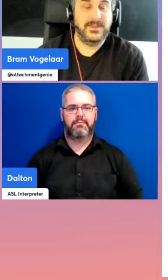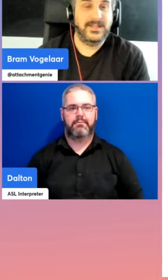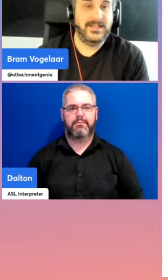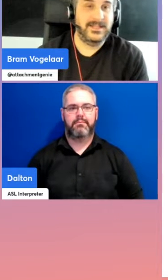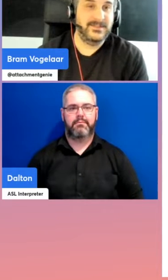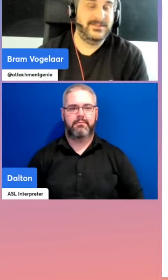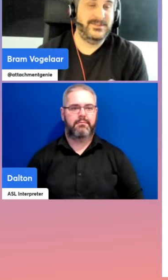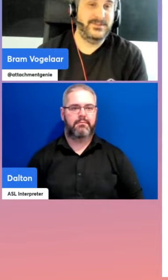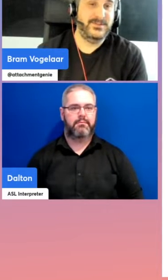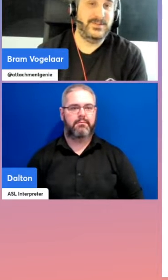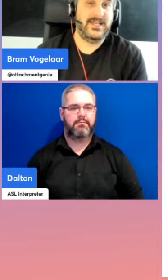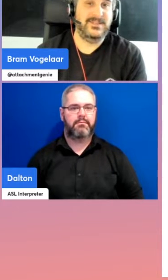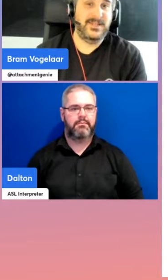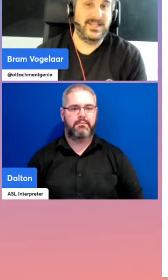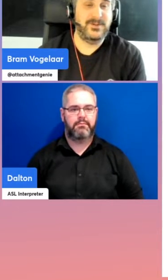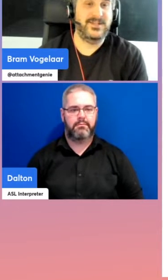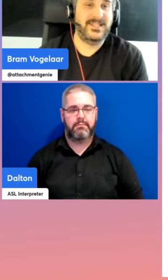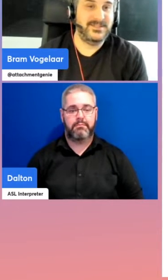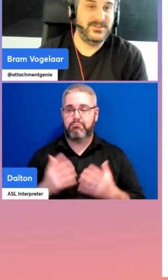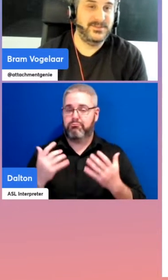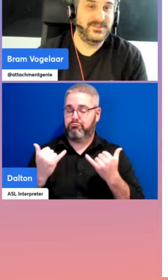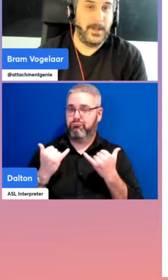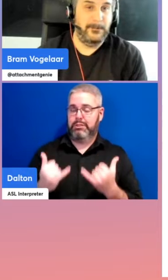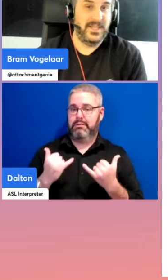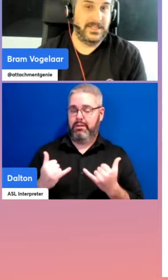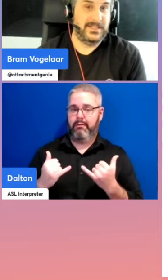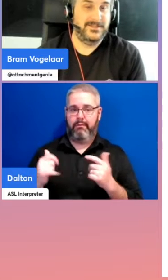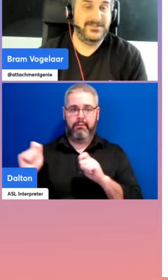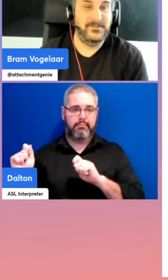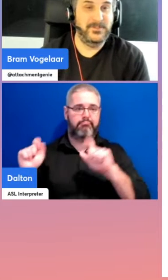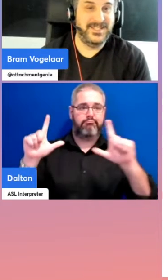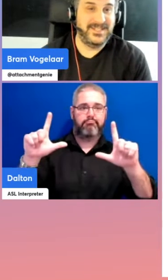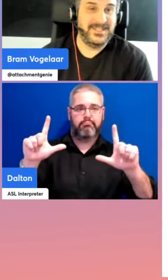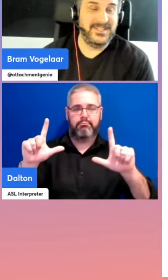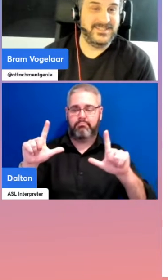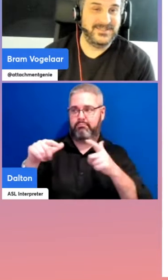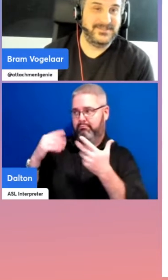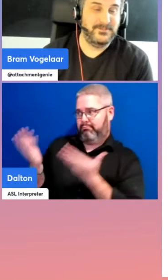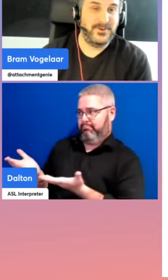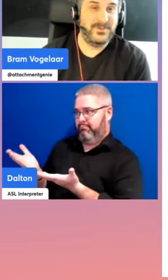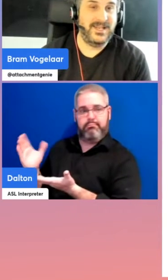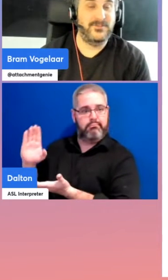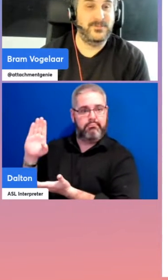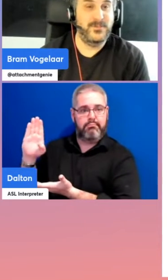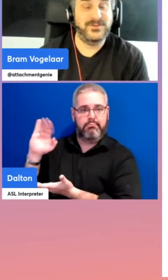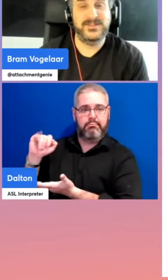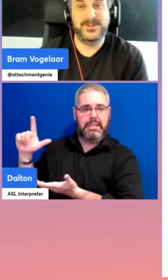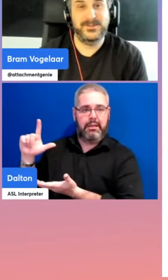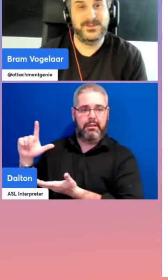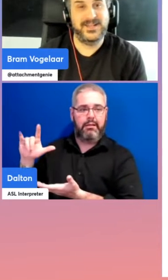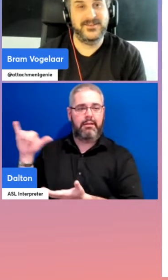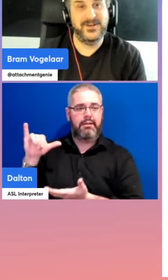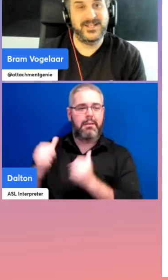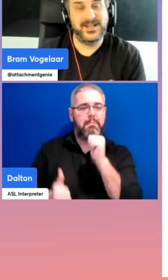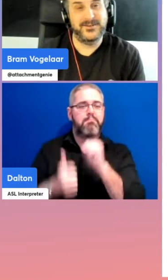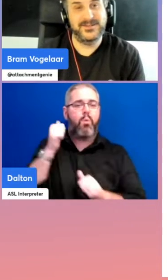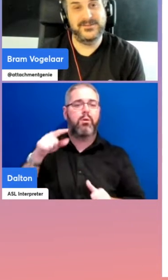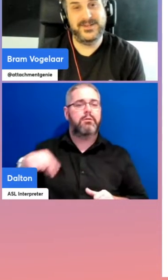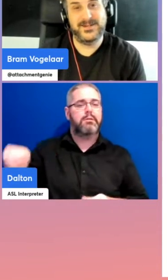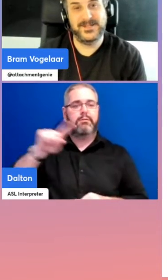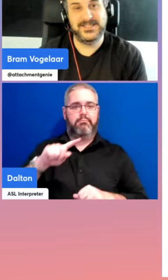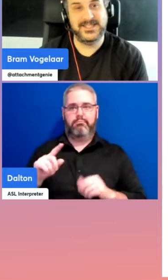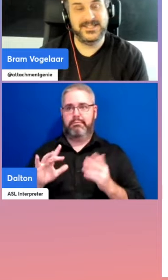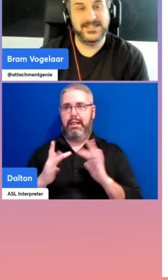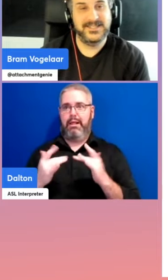Um, and to do that today, we're going to introduce Bill. Bill is probably like most of the people online right now,